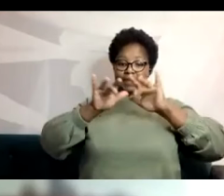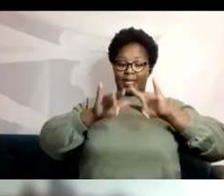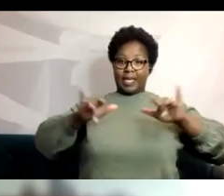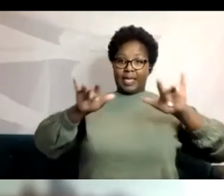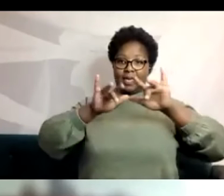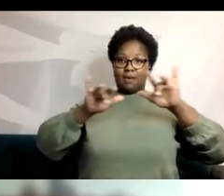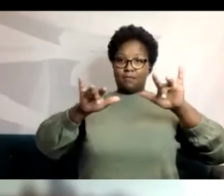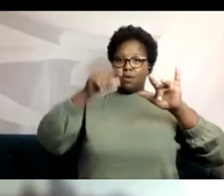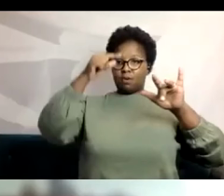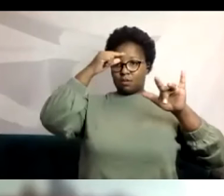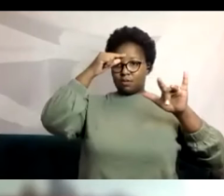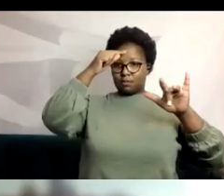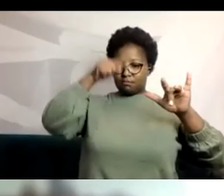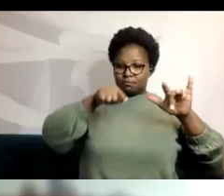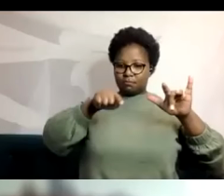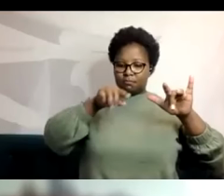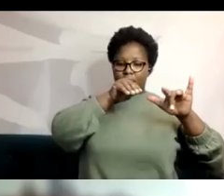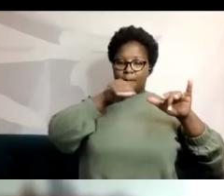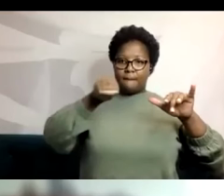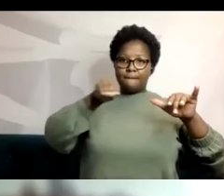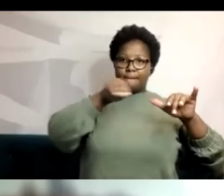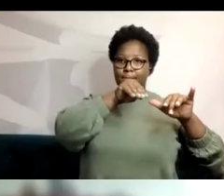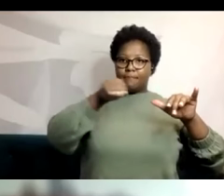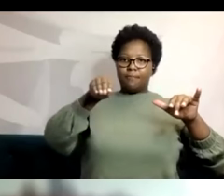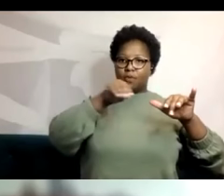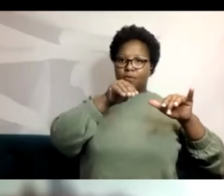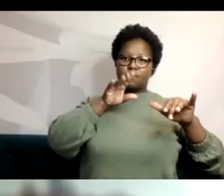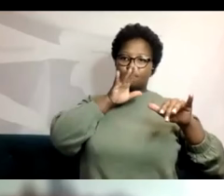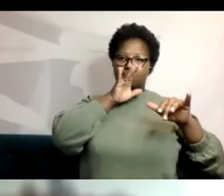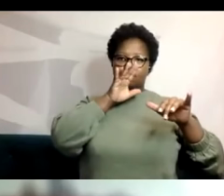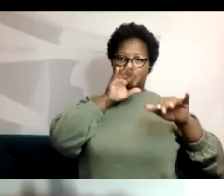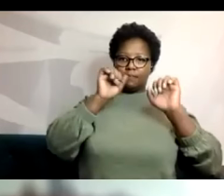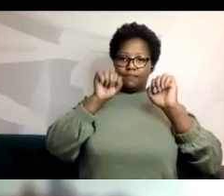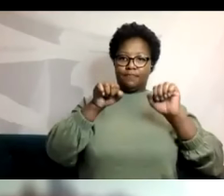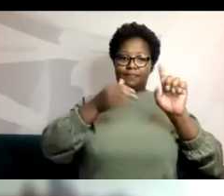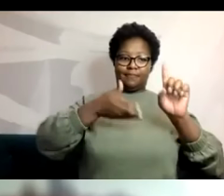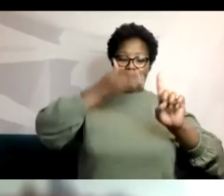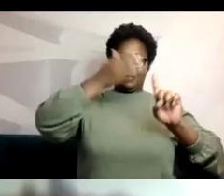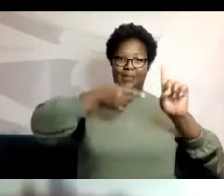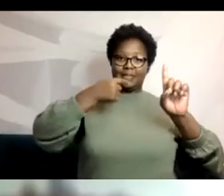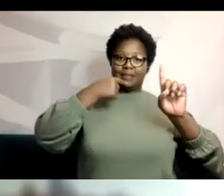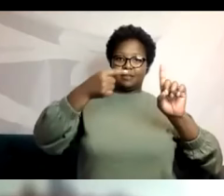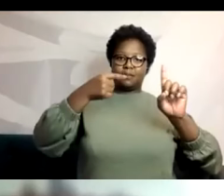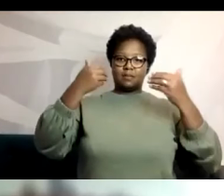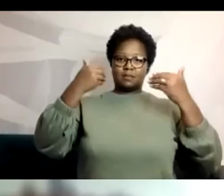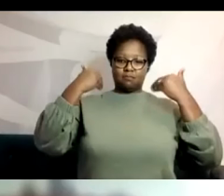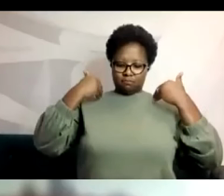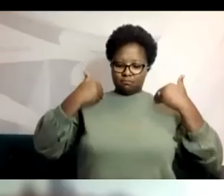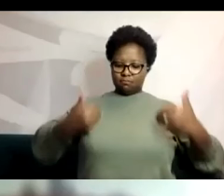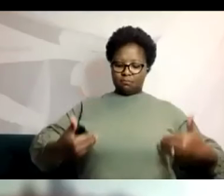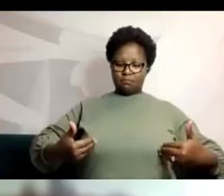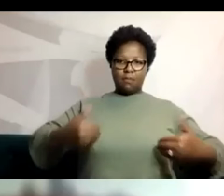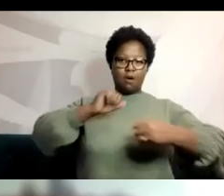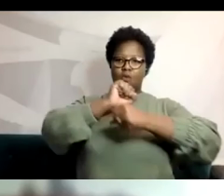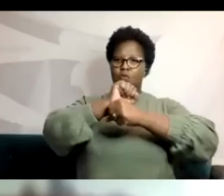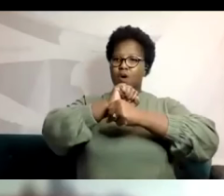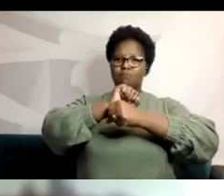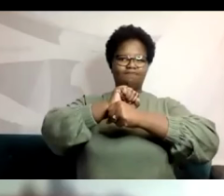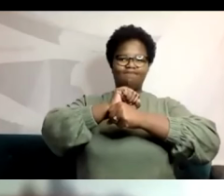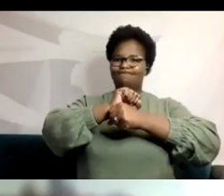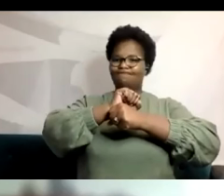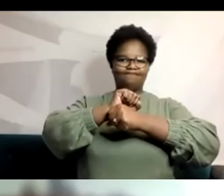computer. She has a very severe form of spastic cerebral palsy, and so it was